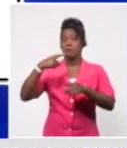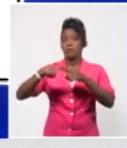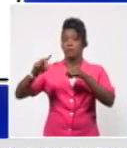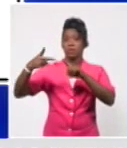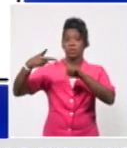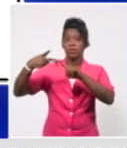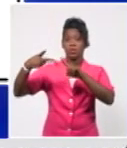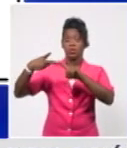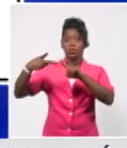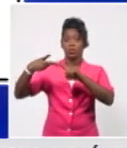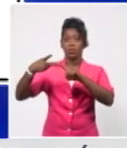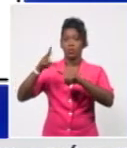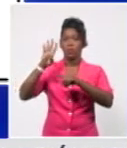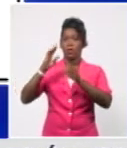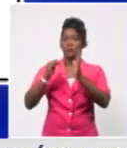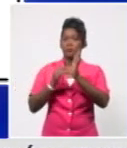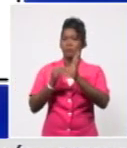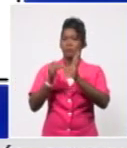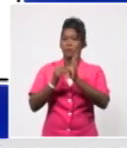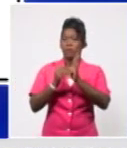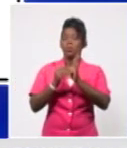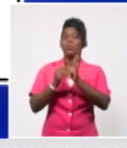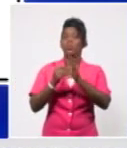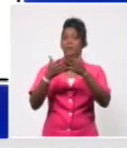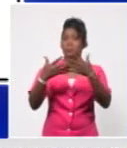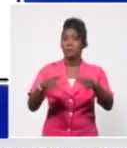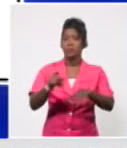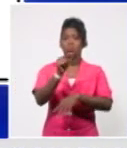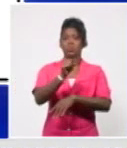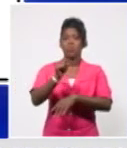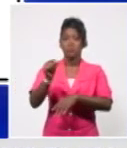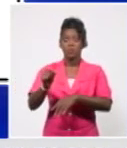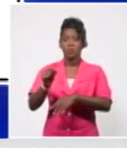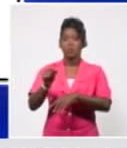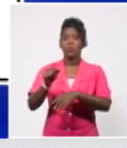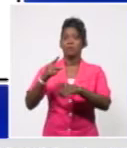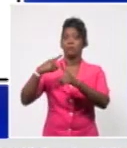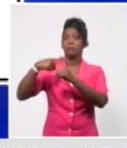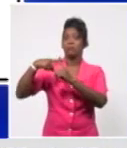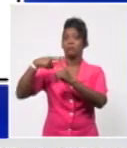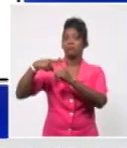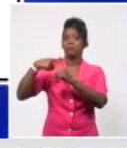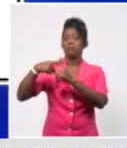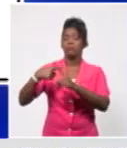191,789 COVID-19 fatalities. India follows with